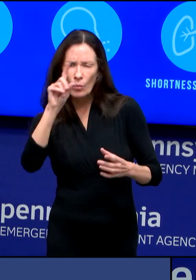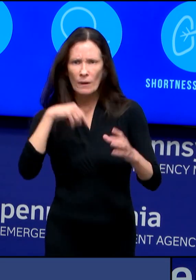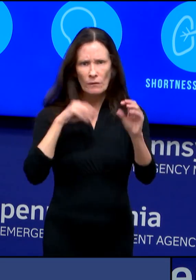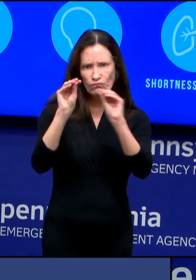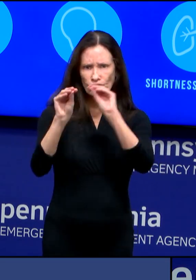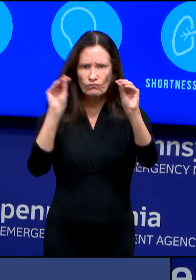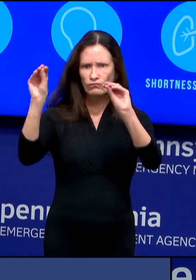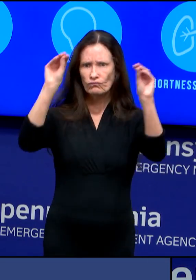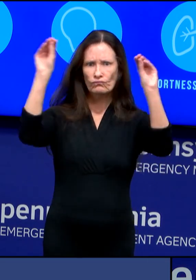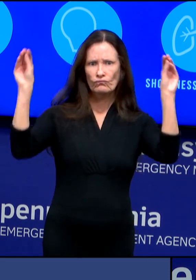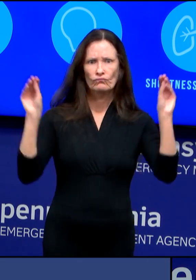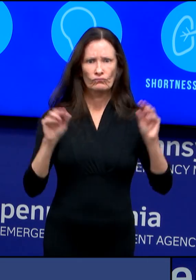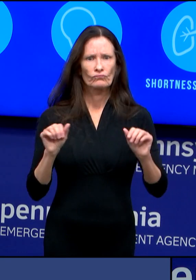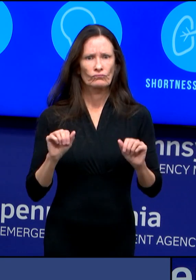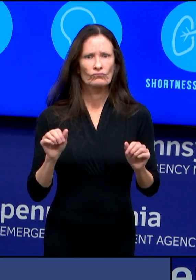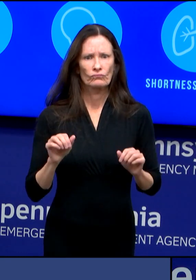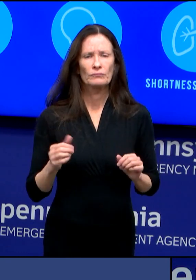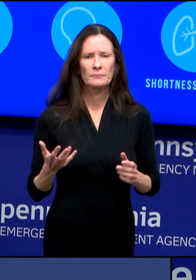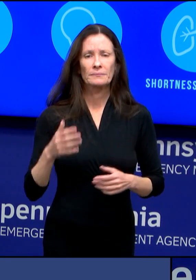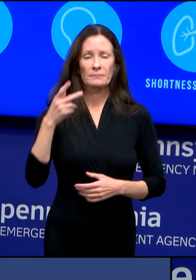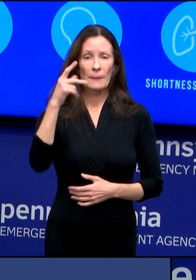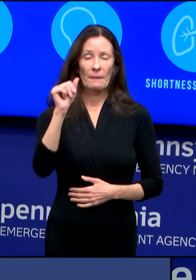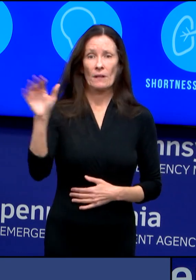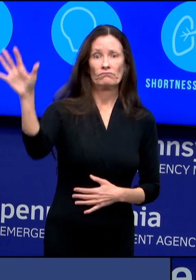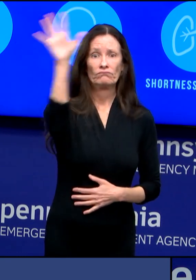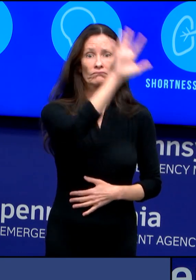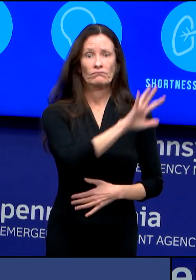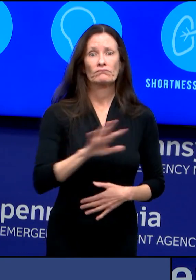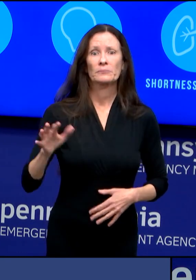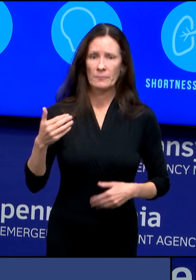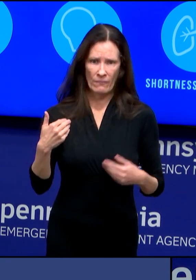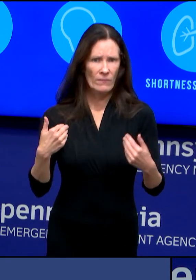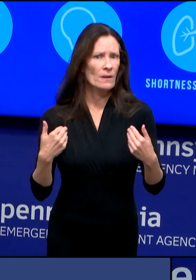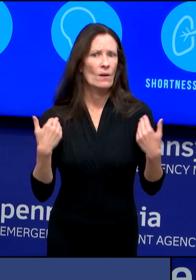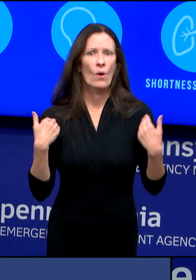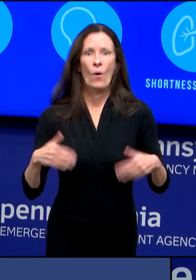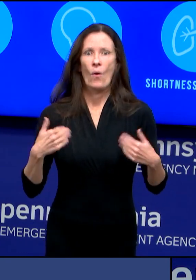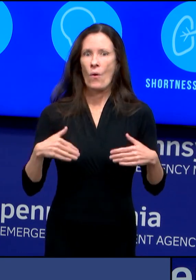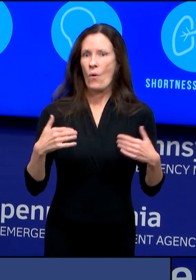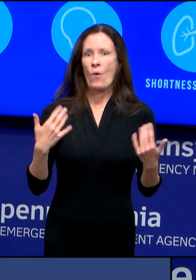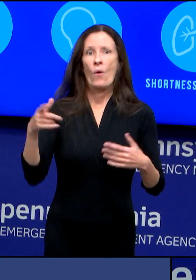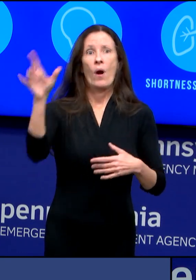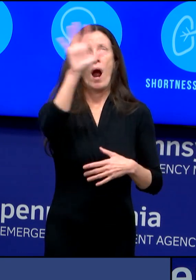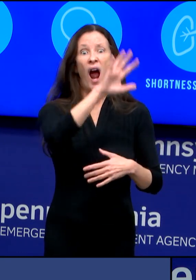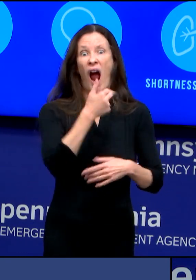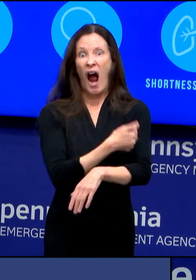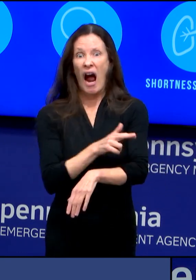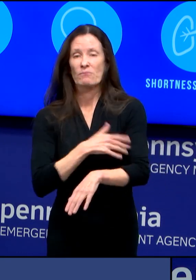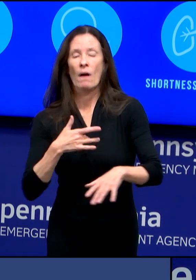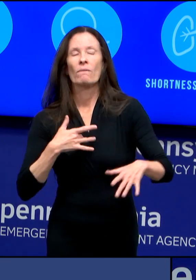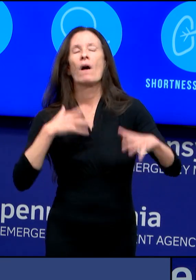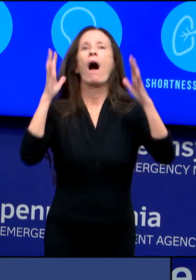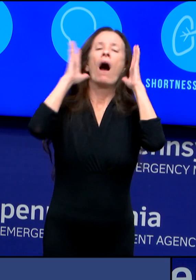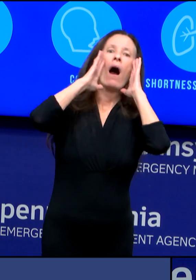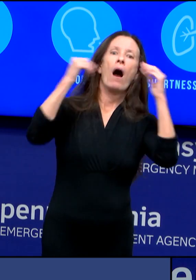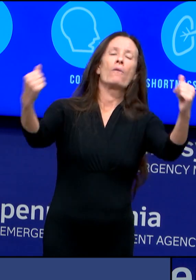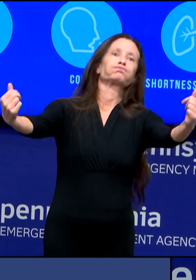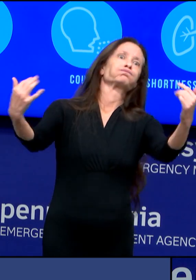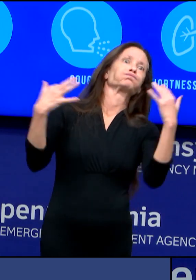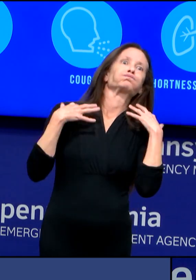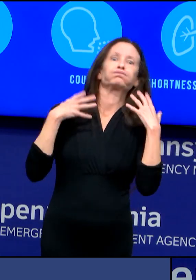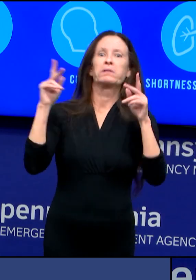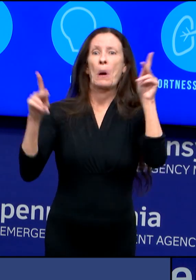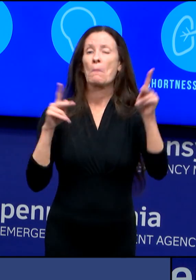of the state, our hospitals and health systems are not overwhelmed by COVID-19, as was seen in